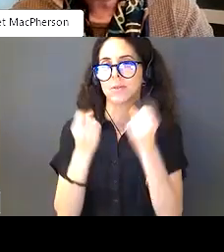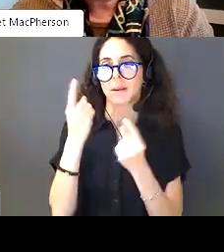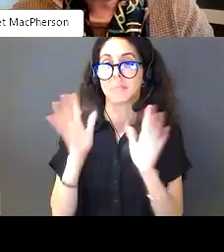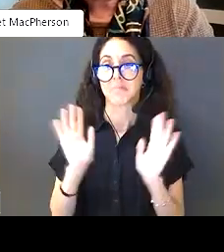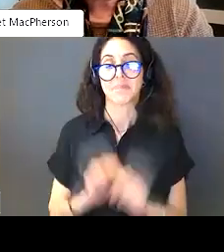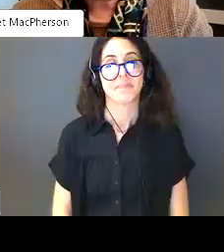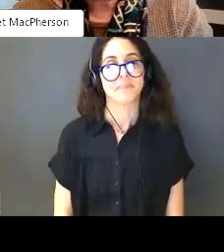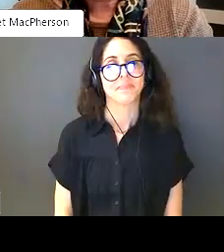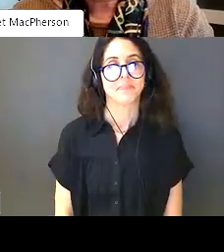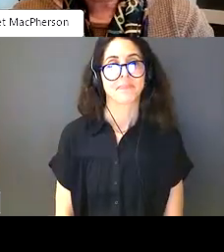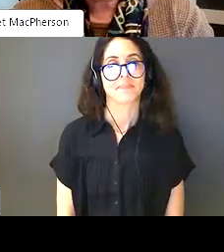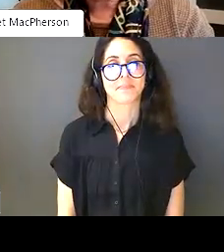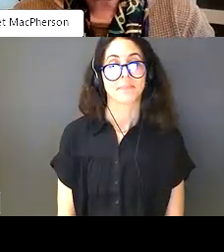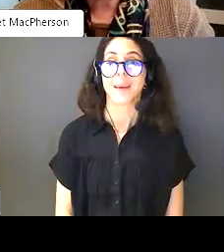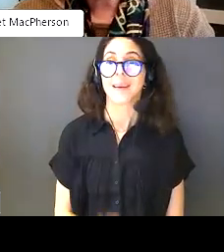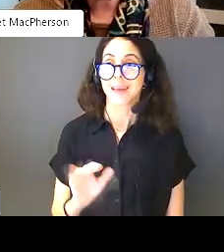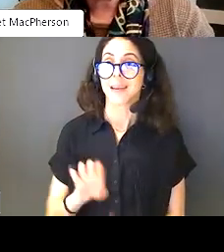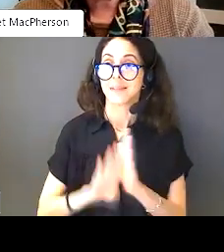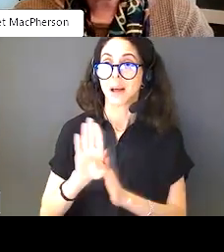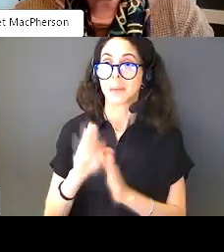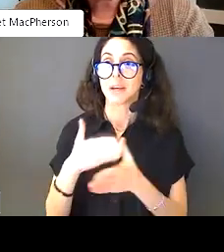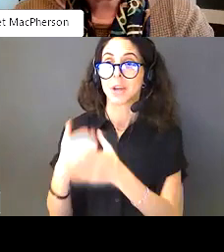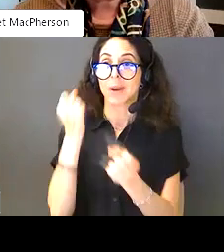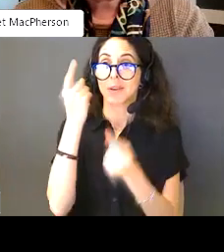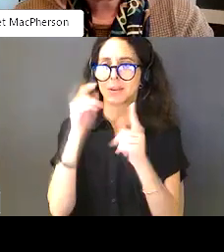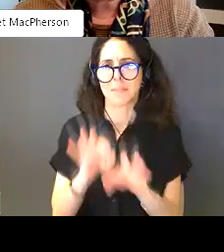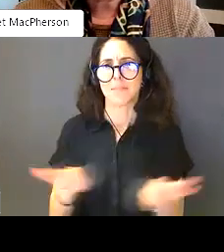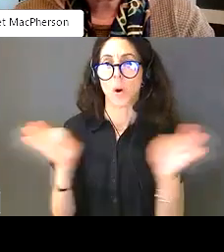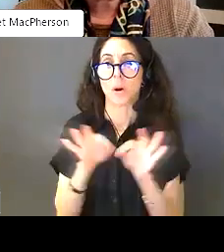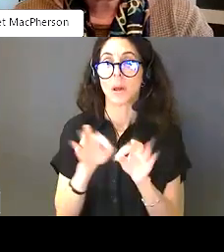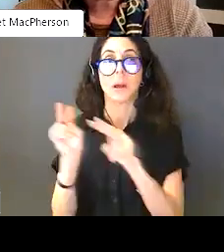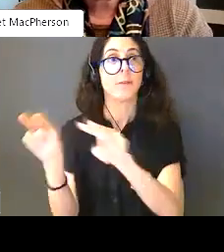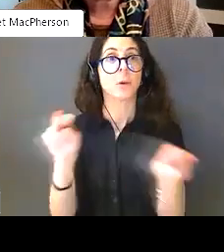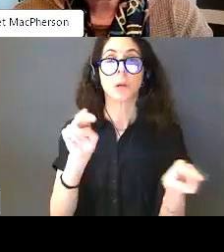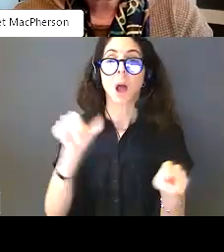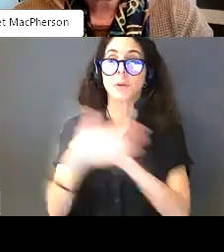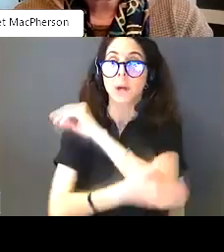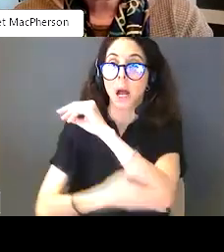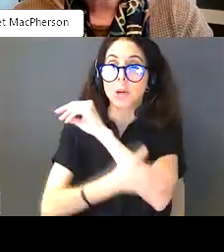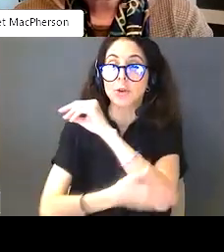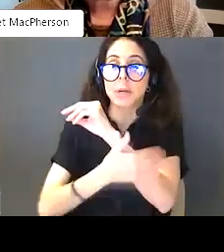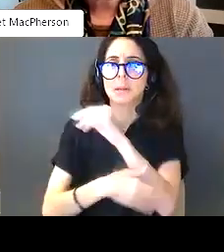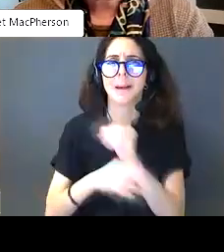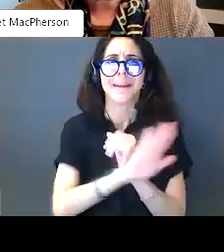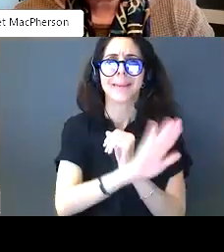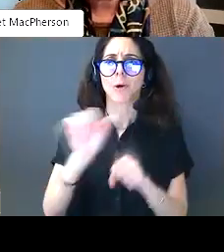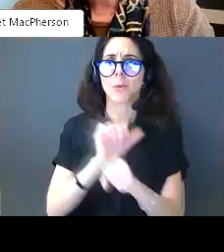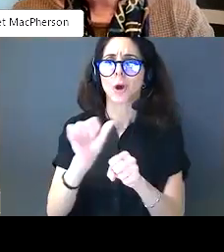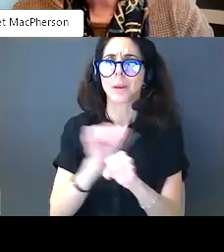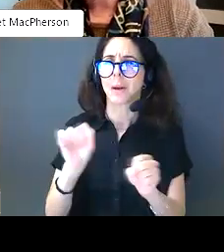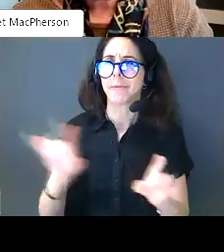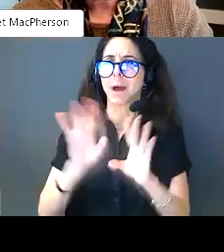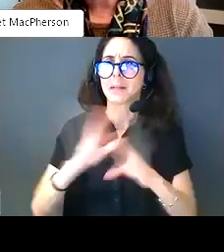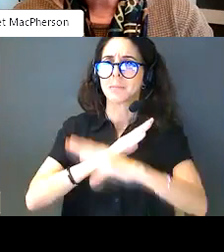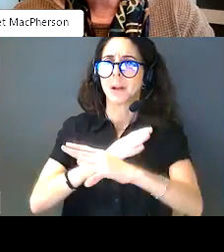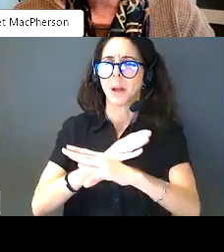This is a really important piece. And when you look at other countries and work that they're doing around violence prevention, this is fundamental, that you